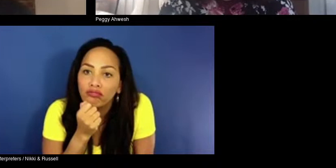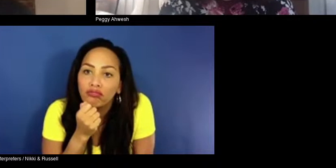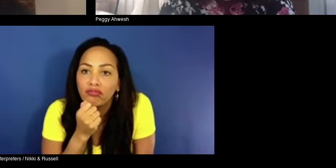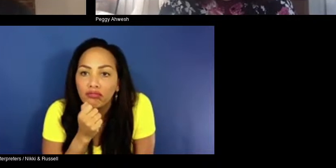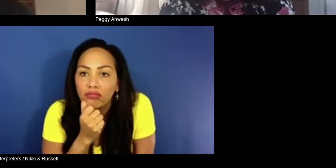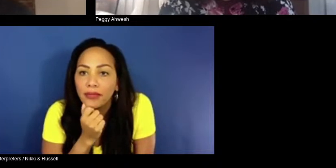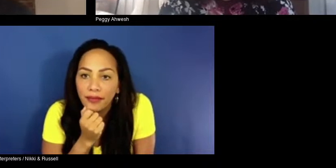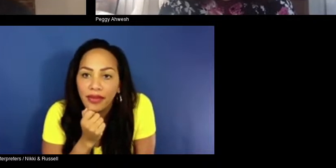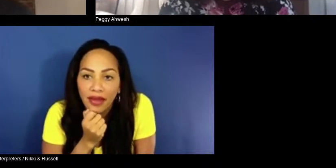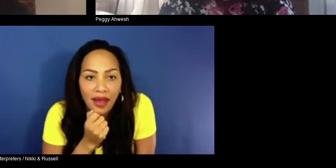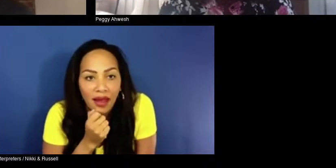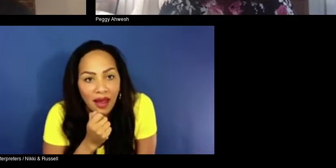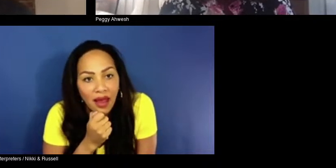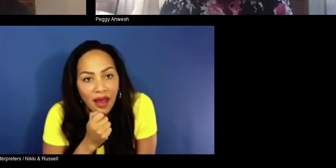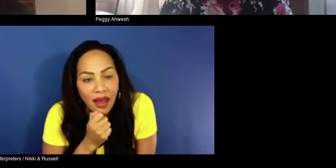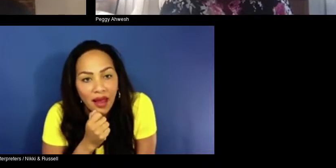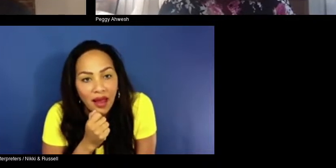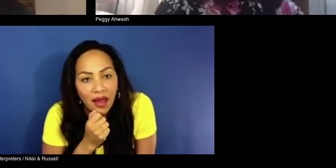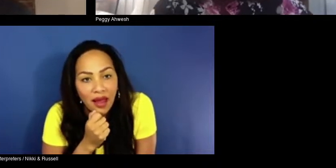almost